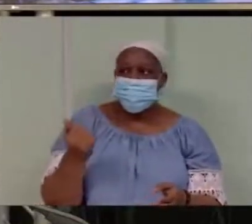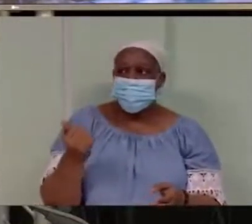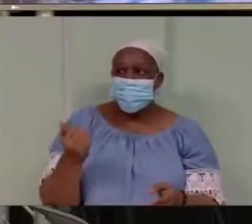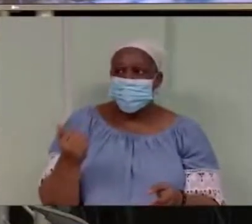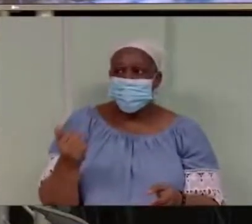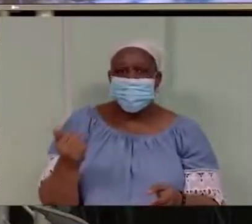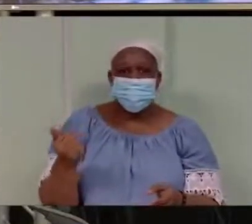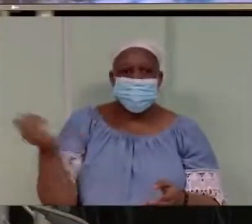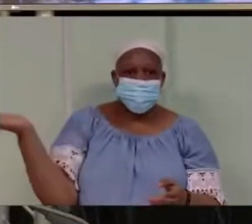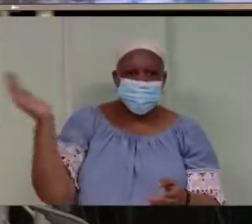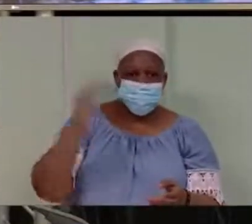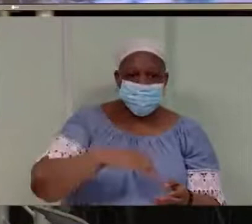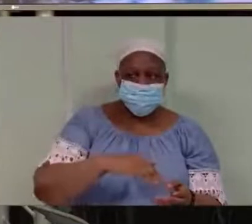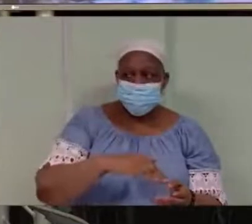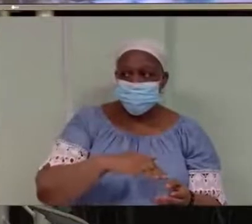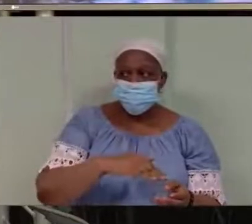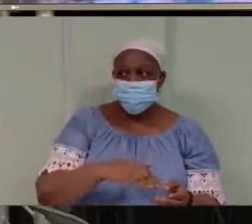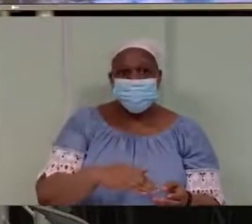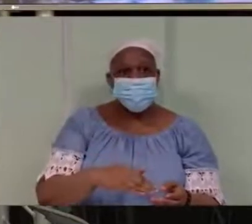childhood facilities